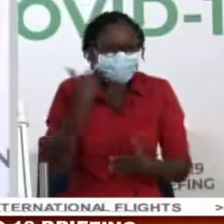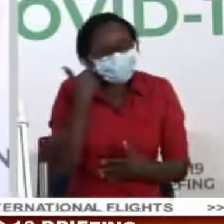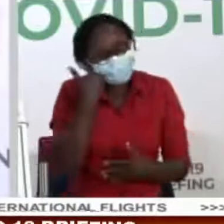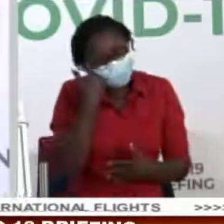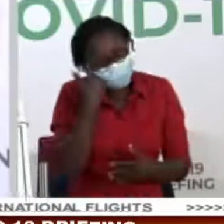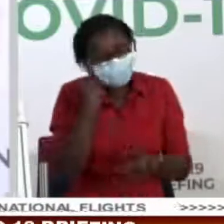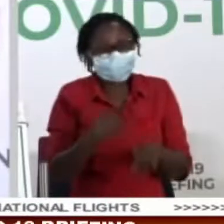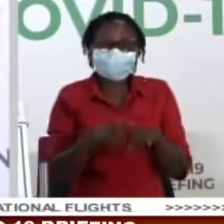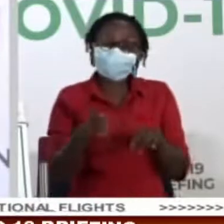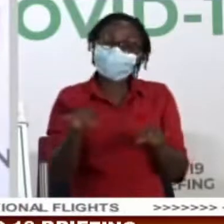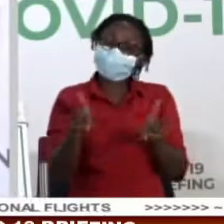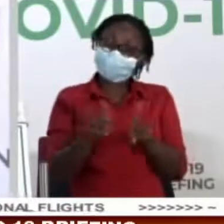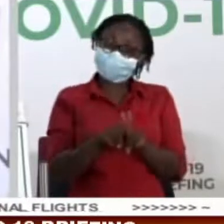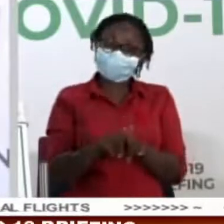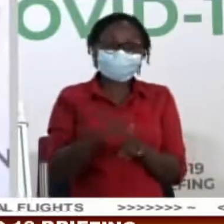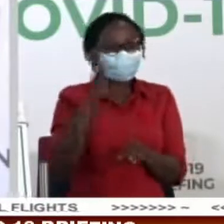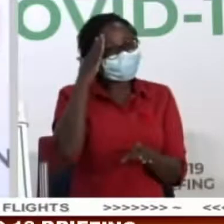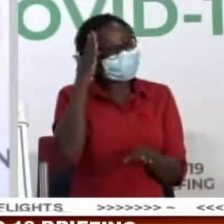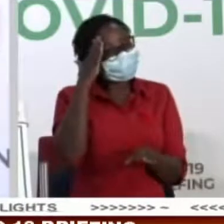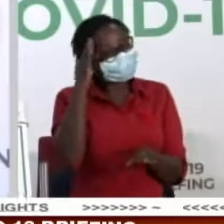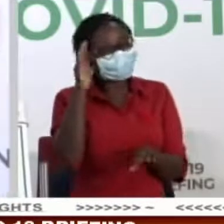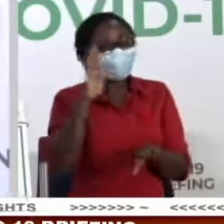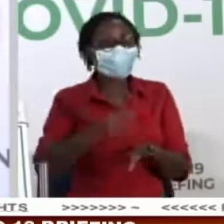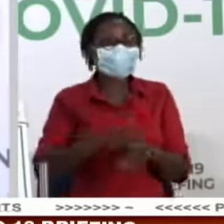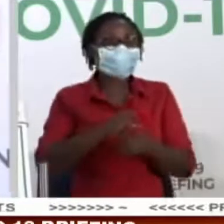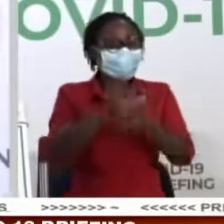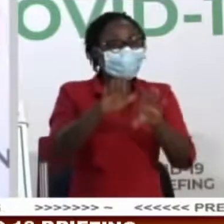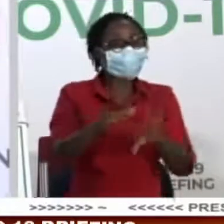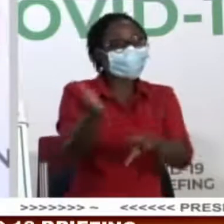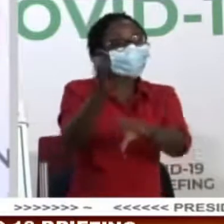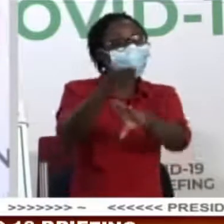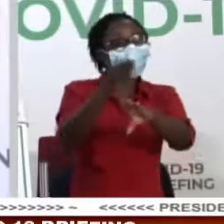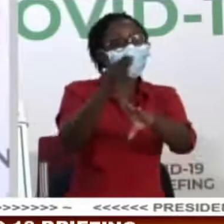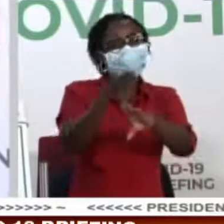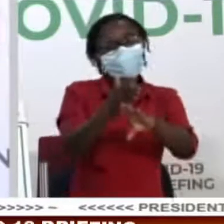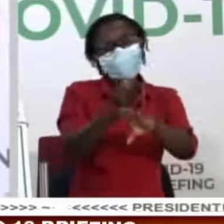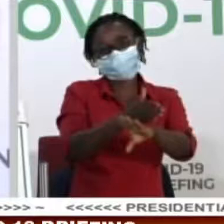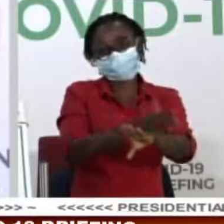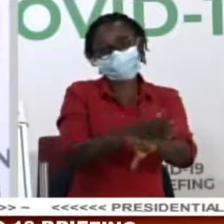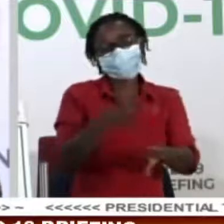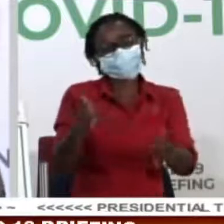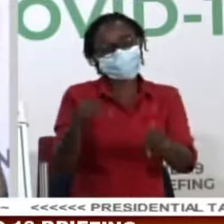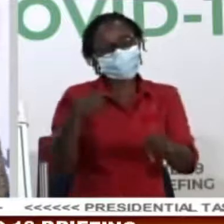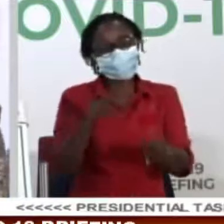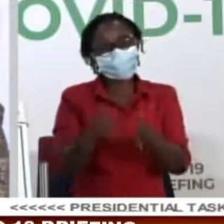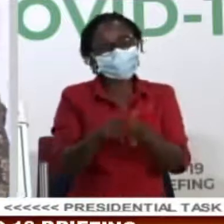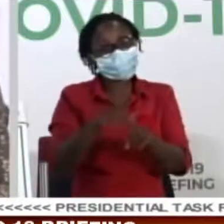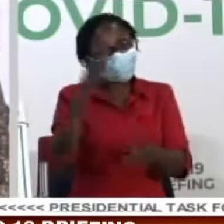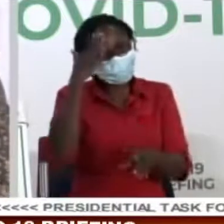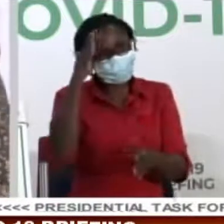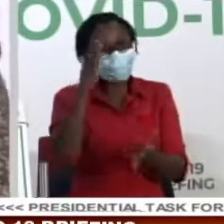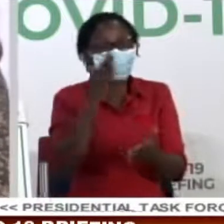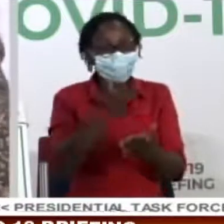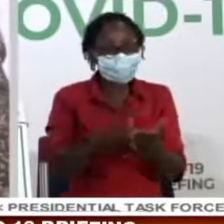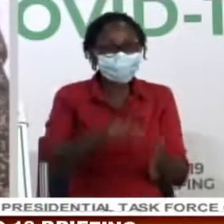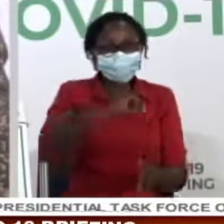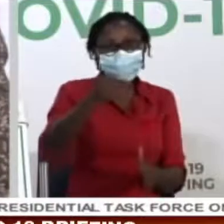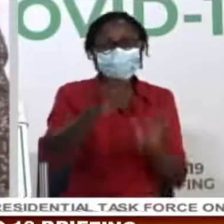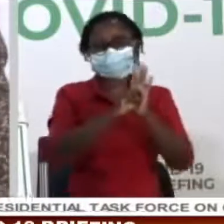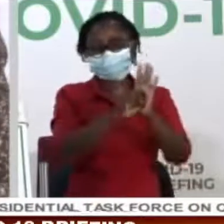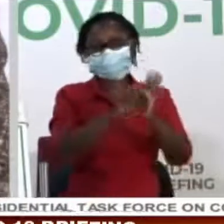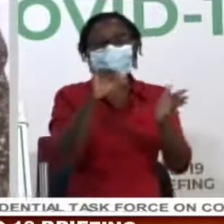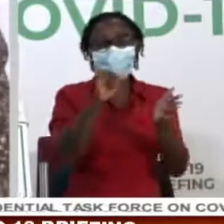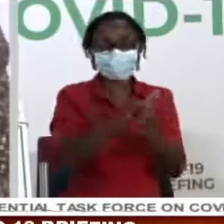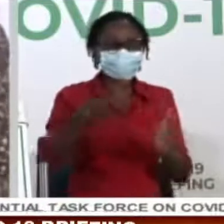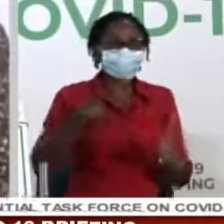But as knowledge of the disease has evolved, we also know that there are some other symptoms that we need to